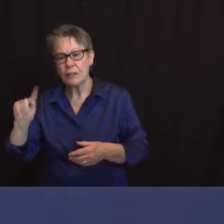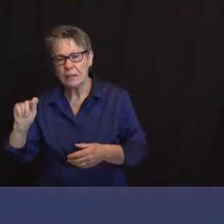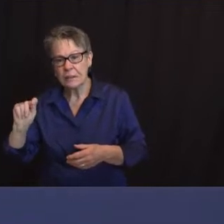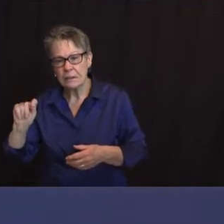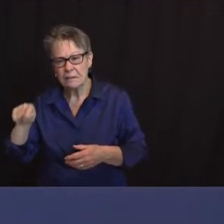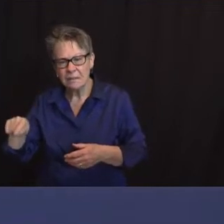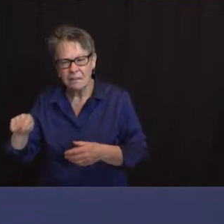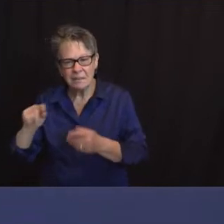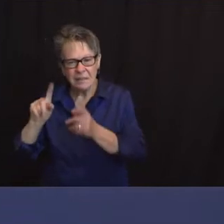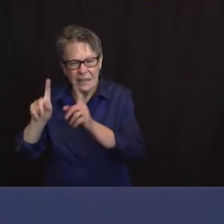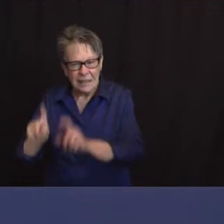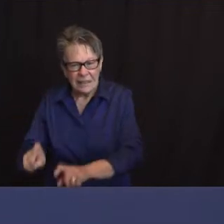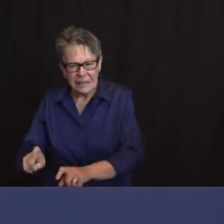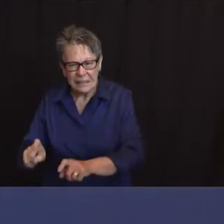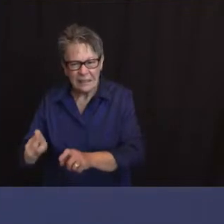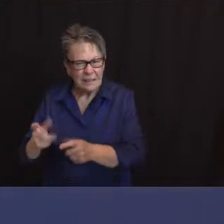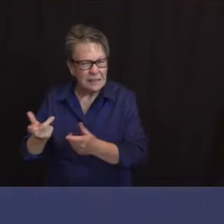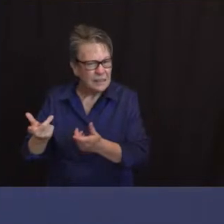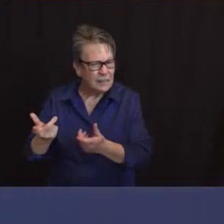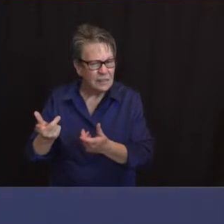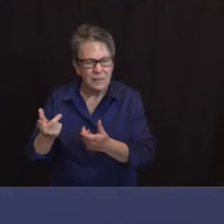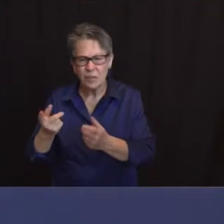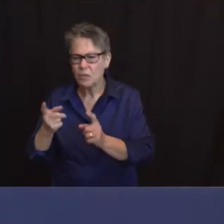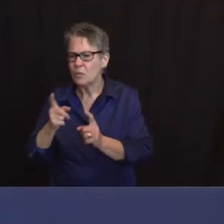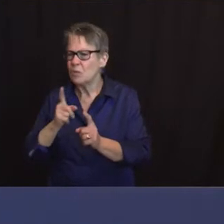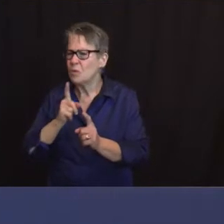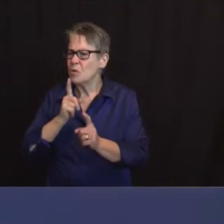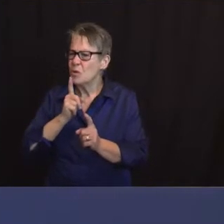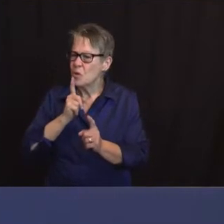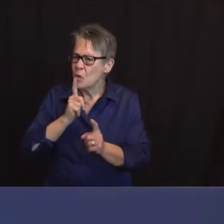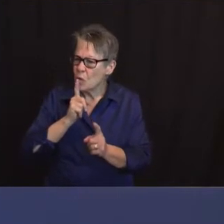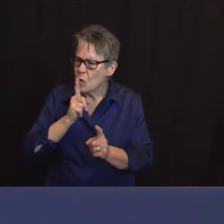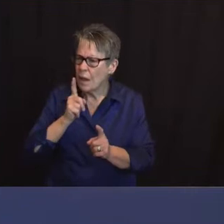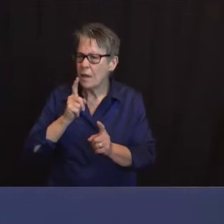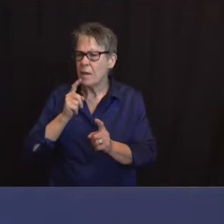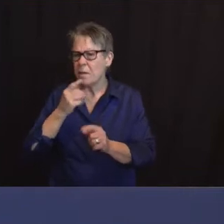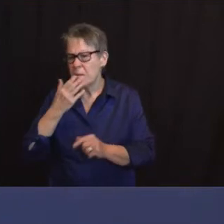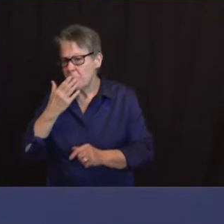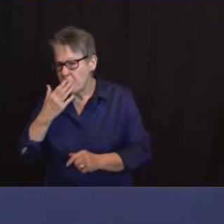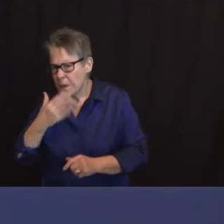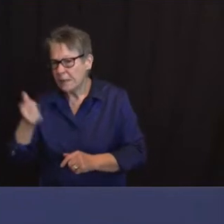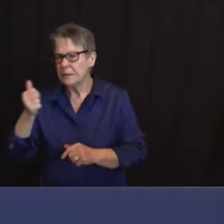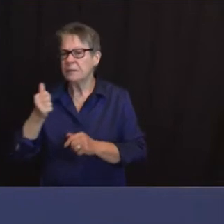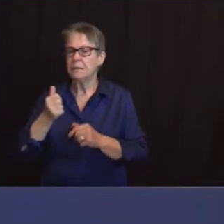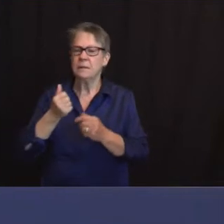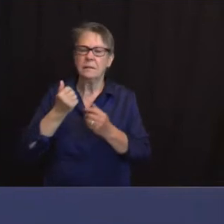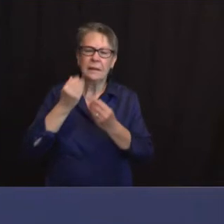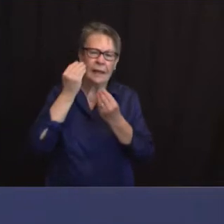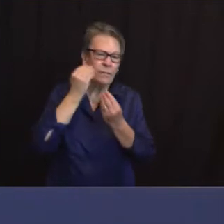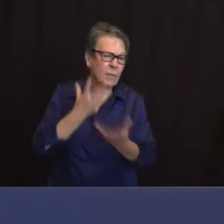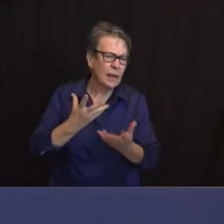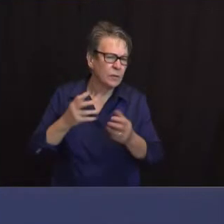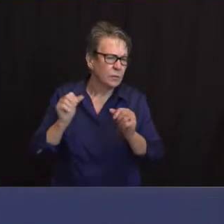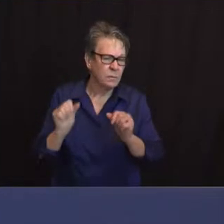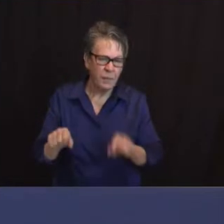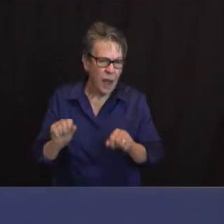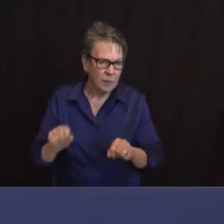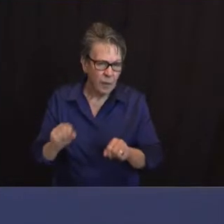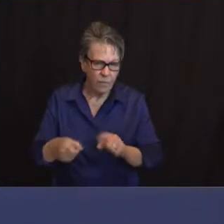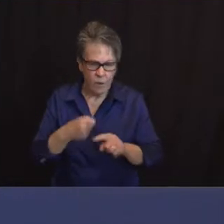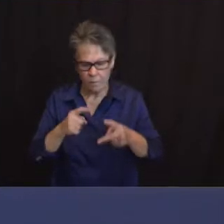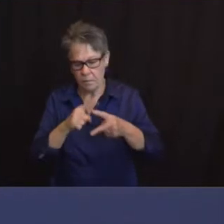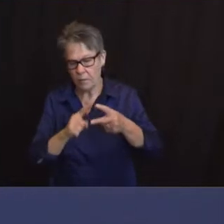the best and most up-to-date information possible? Tina, do you want to start with that first one, and Judy to weigh in on either of